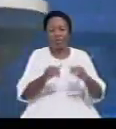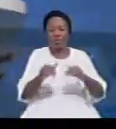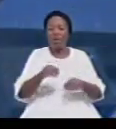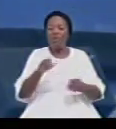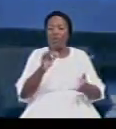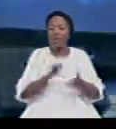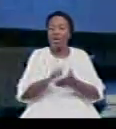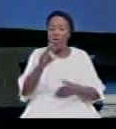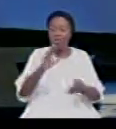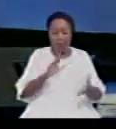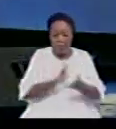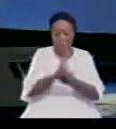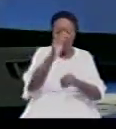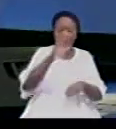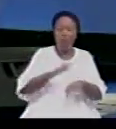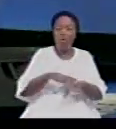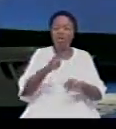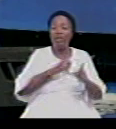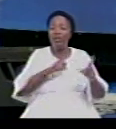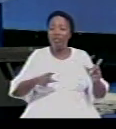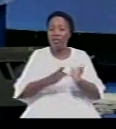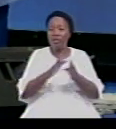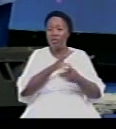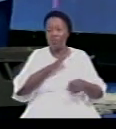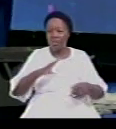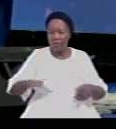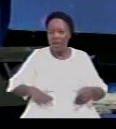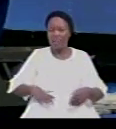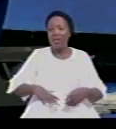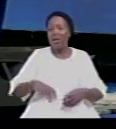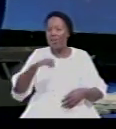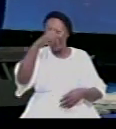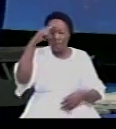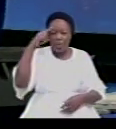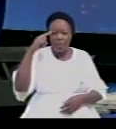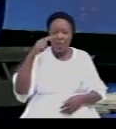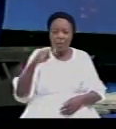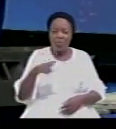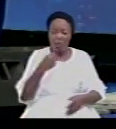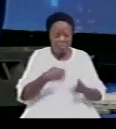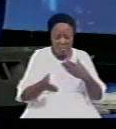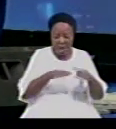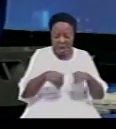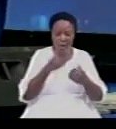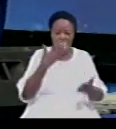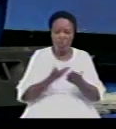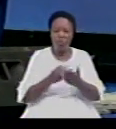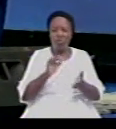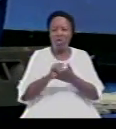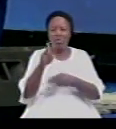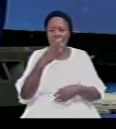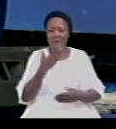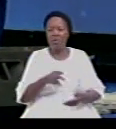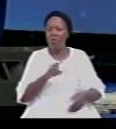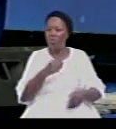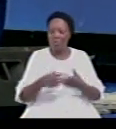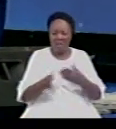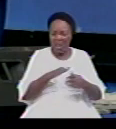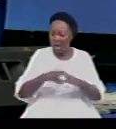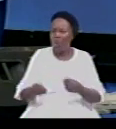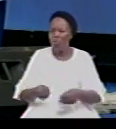believe on the Lord Jesus Christ. Because however good you are, however generous you are,